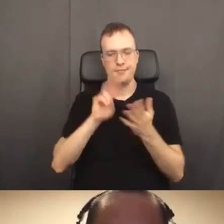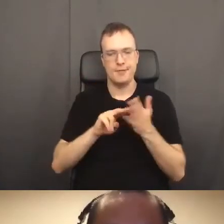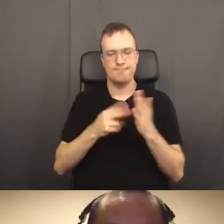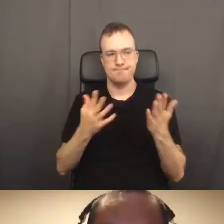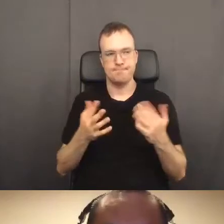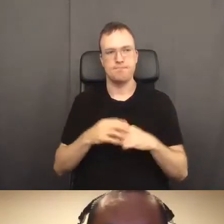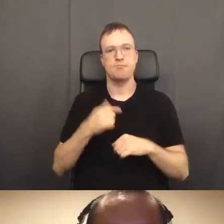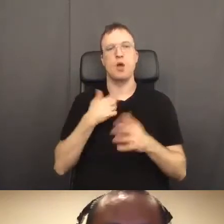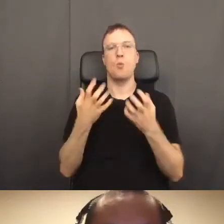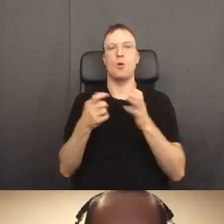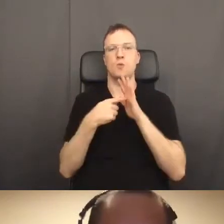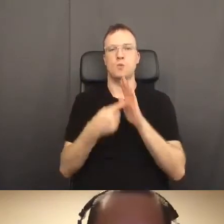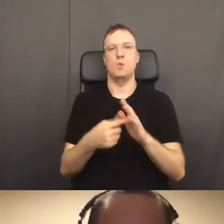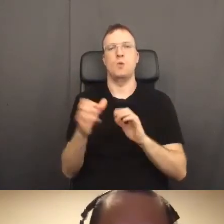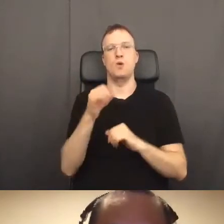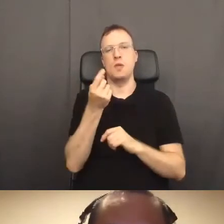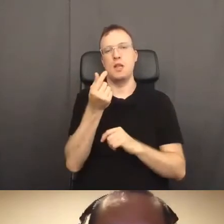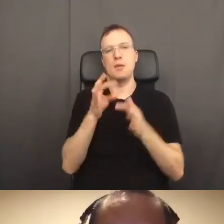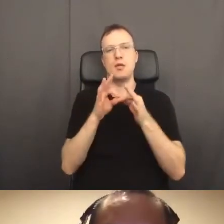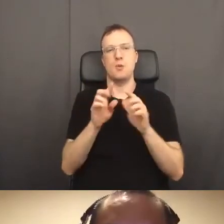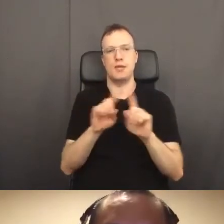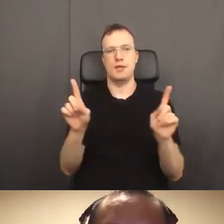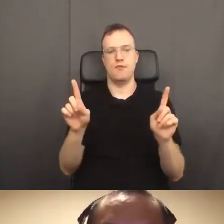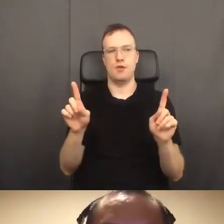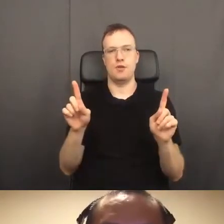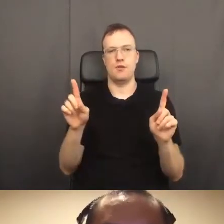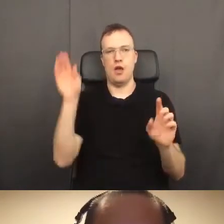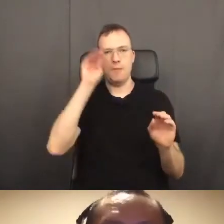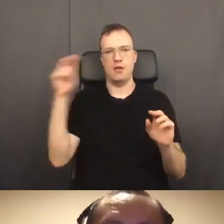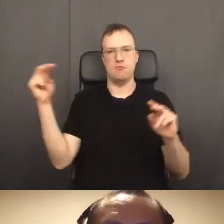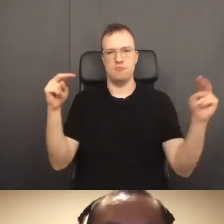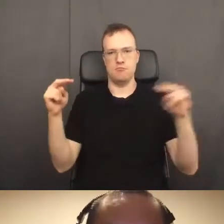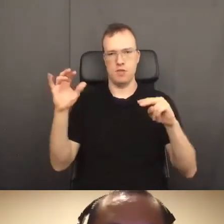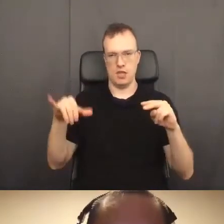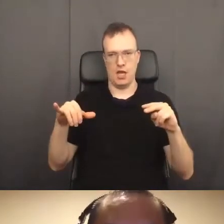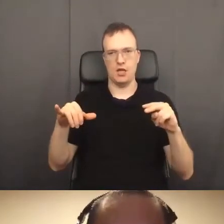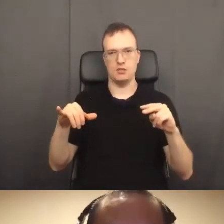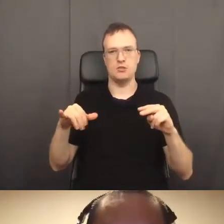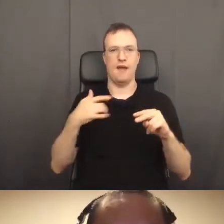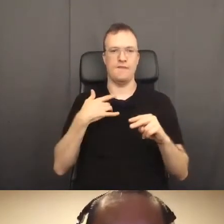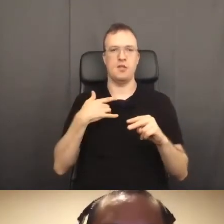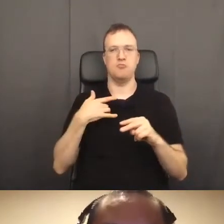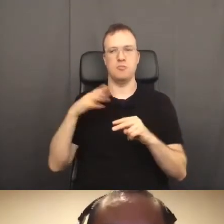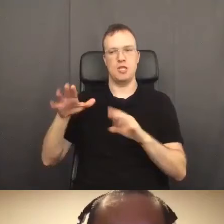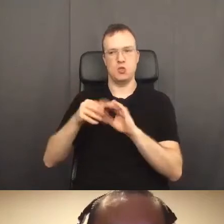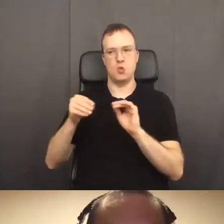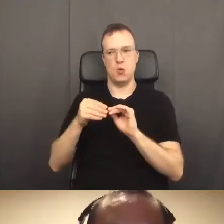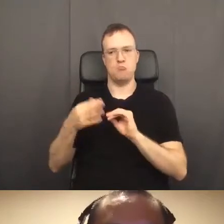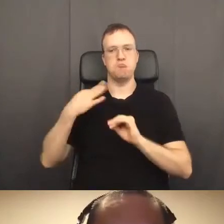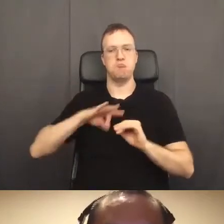wanted to also show a little bit of the difference of opinion. And in that way, I thought the testimony was